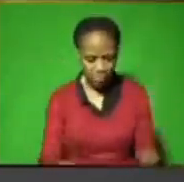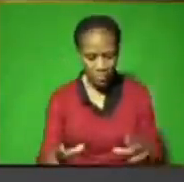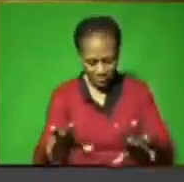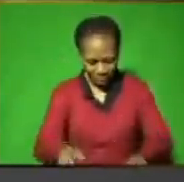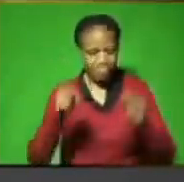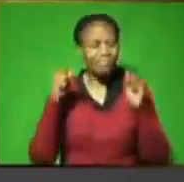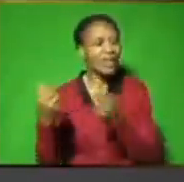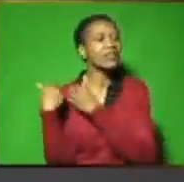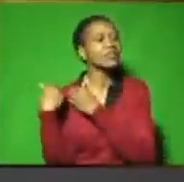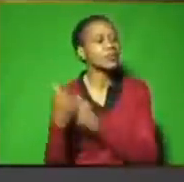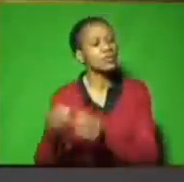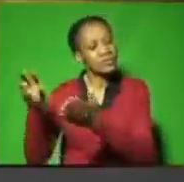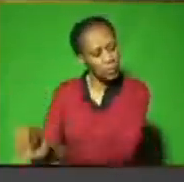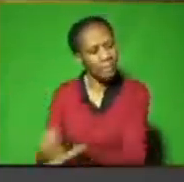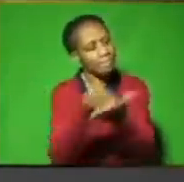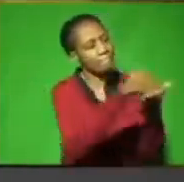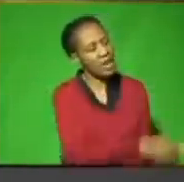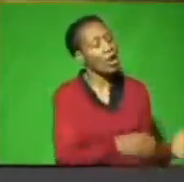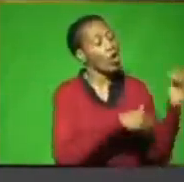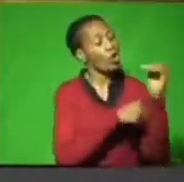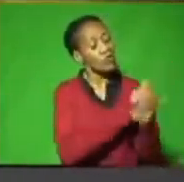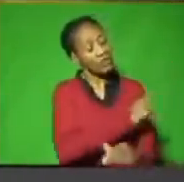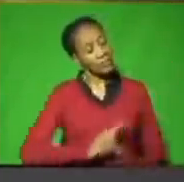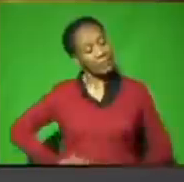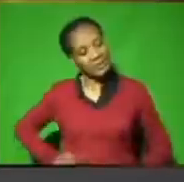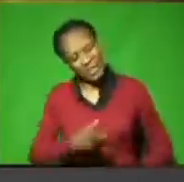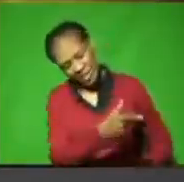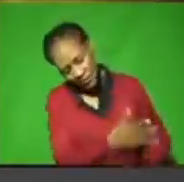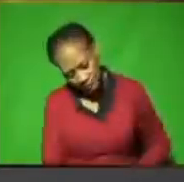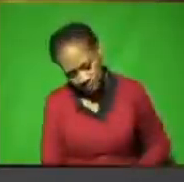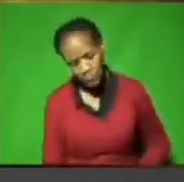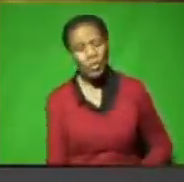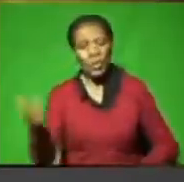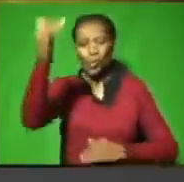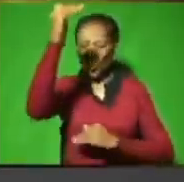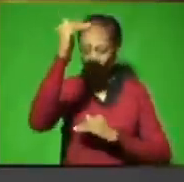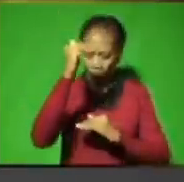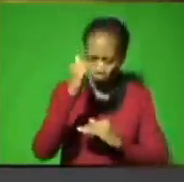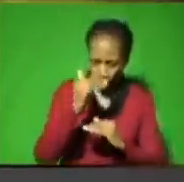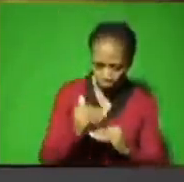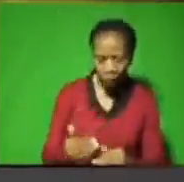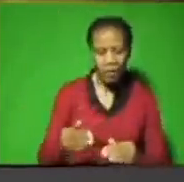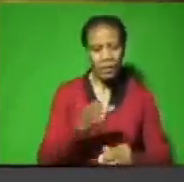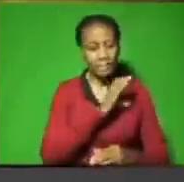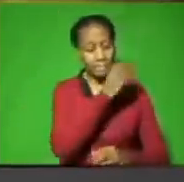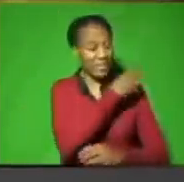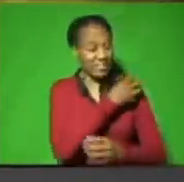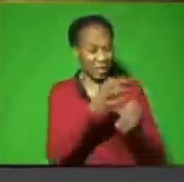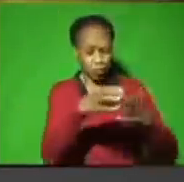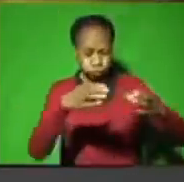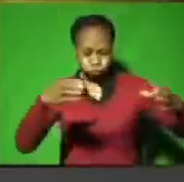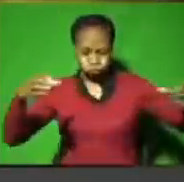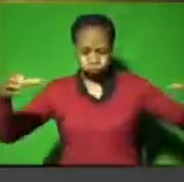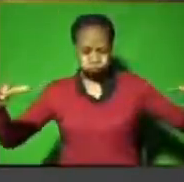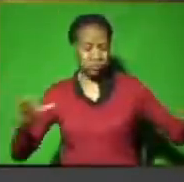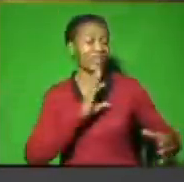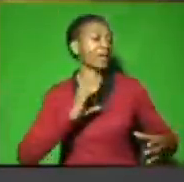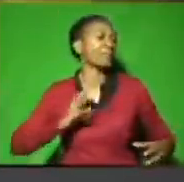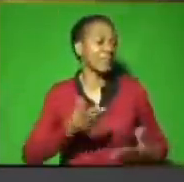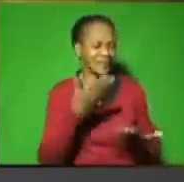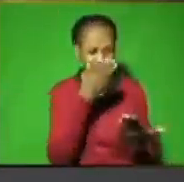responsibilities into the office of the president. Let us reduce the cabinet and do away with